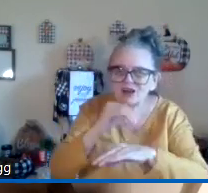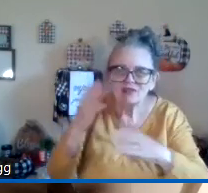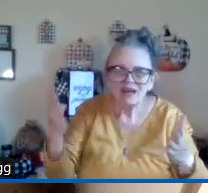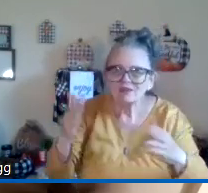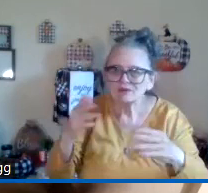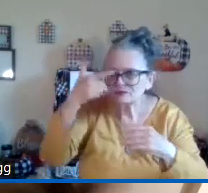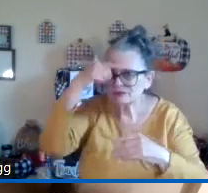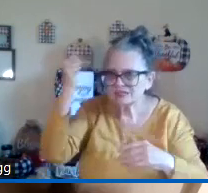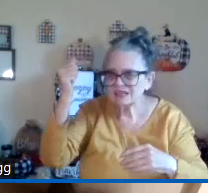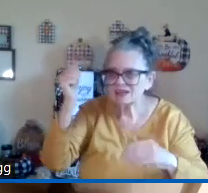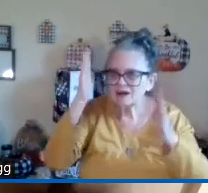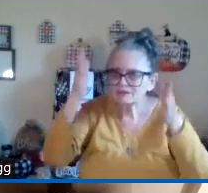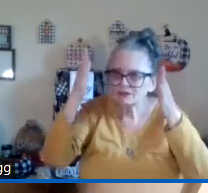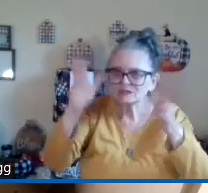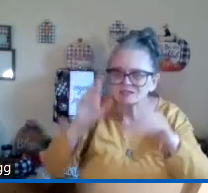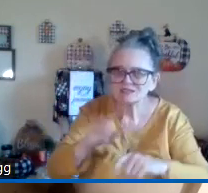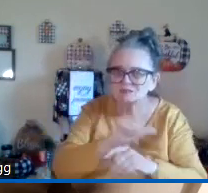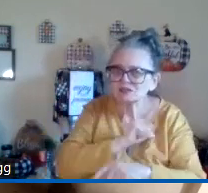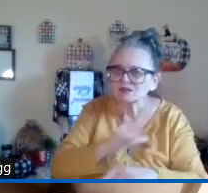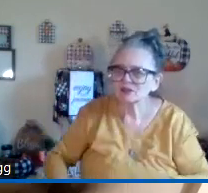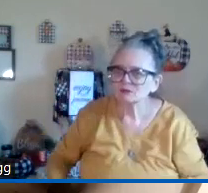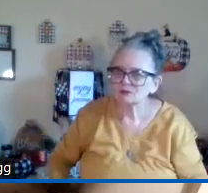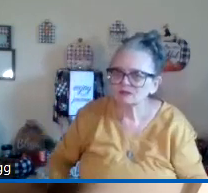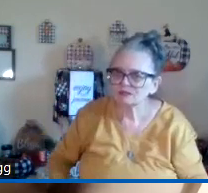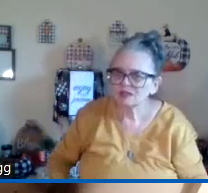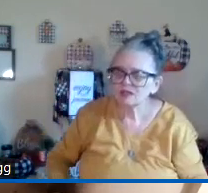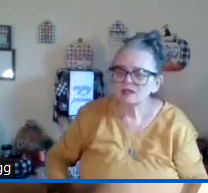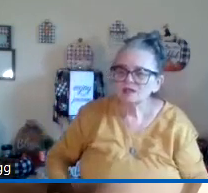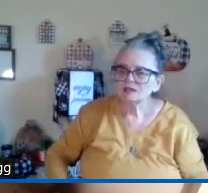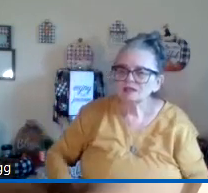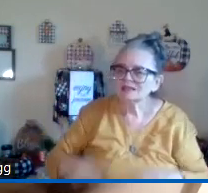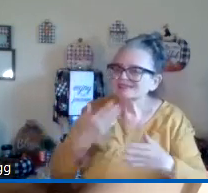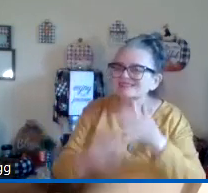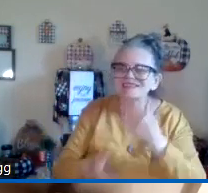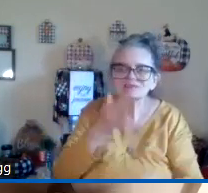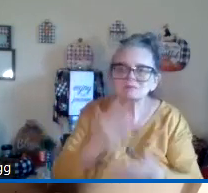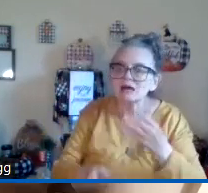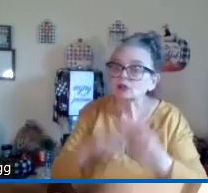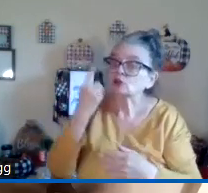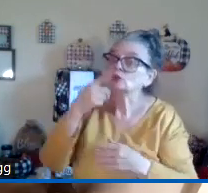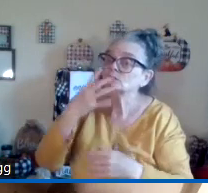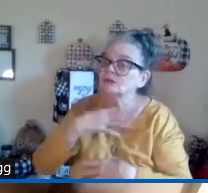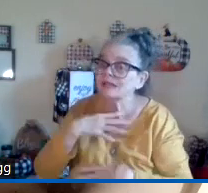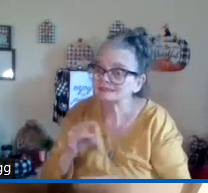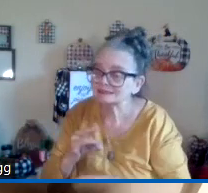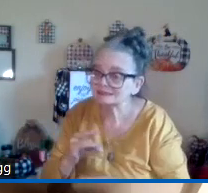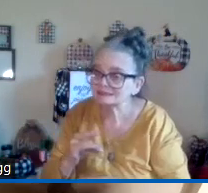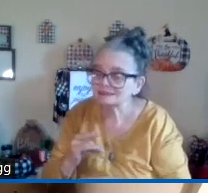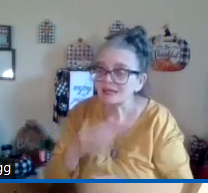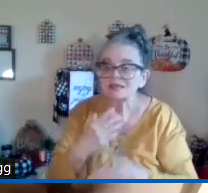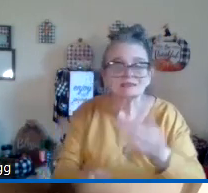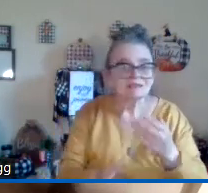Do you know any person that's stubborn? Or are you